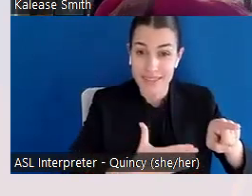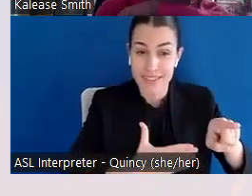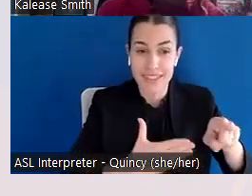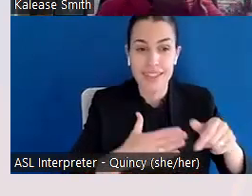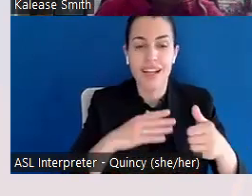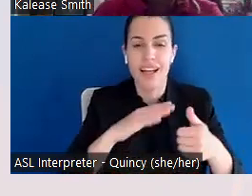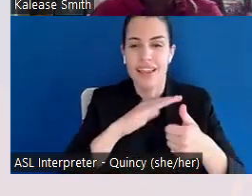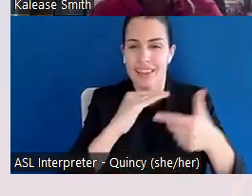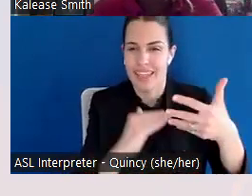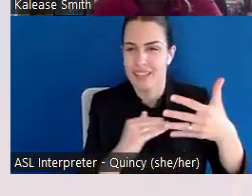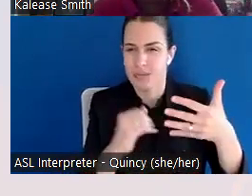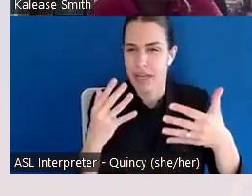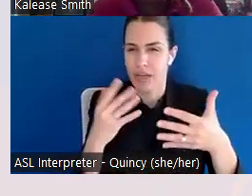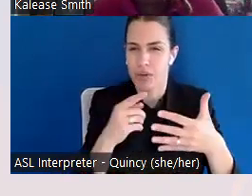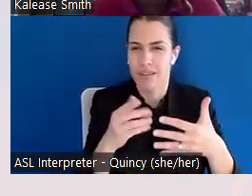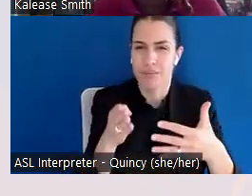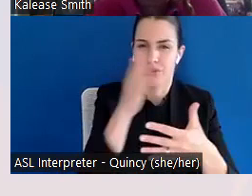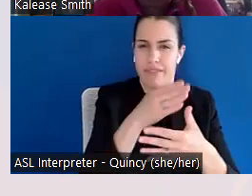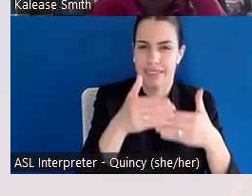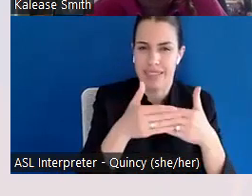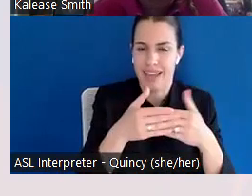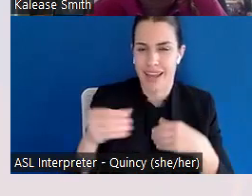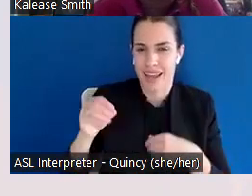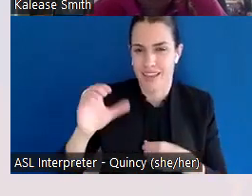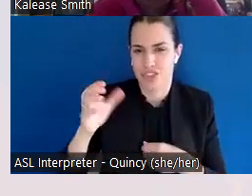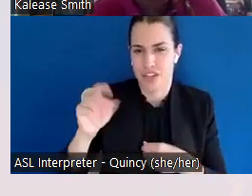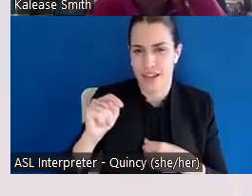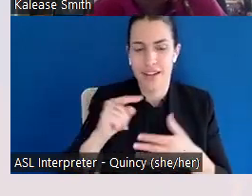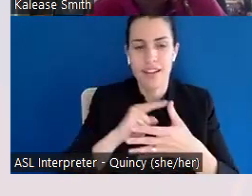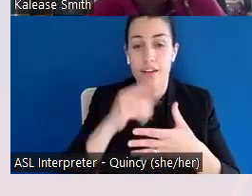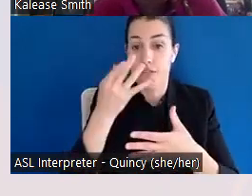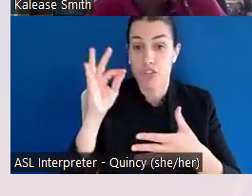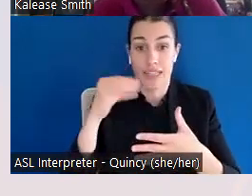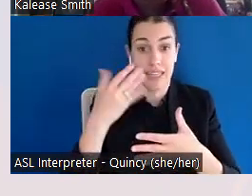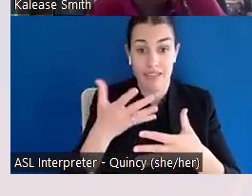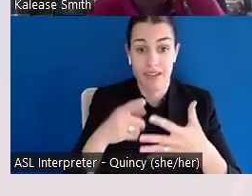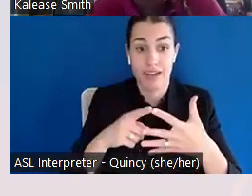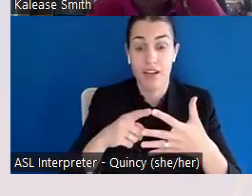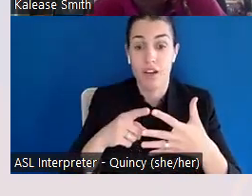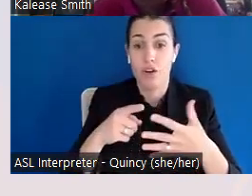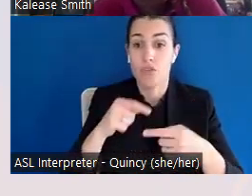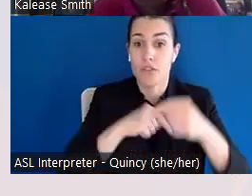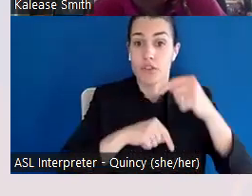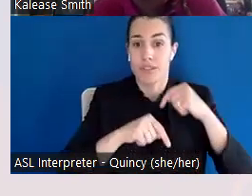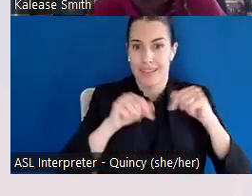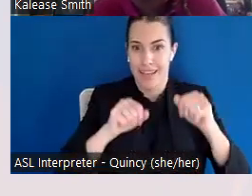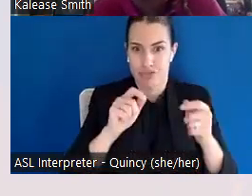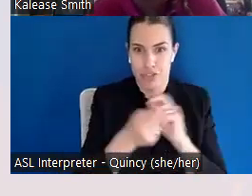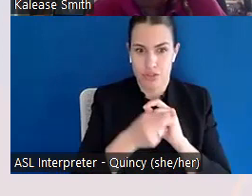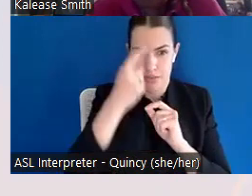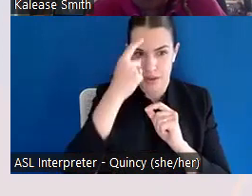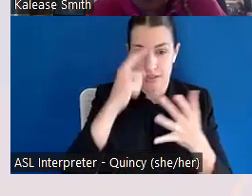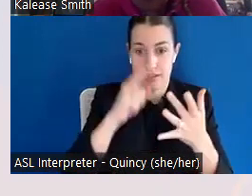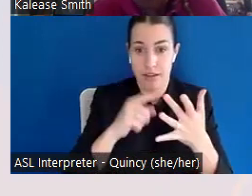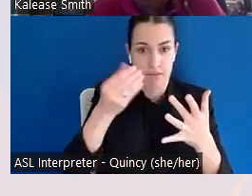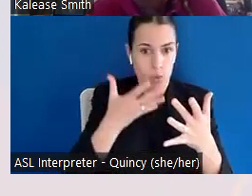also in the previous slide, also in the chat. I'm just going to read them off. They say freely given, reversible, informed, enthusiastic,